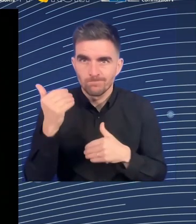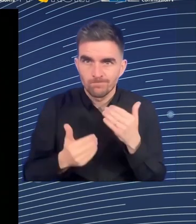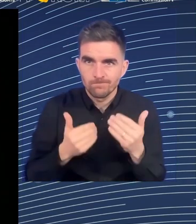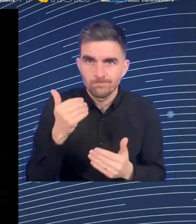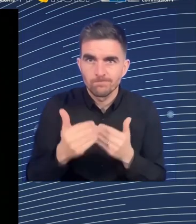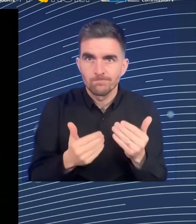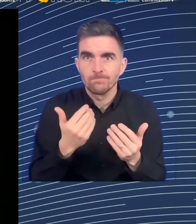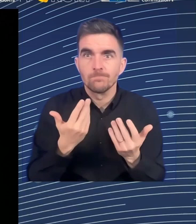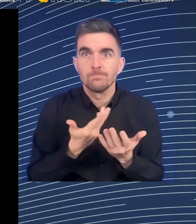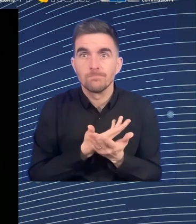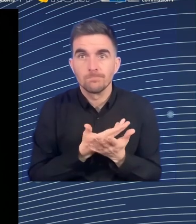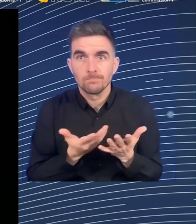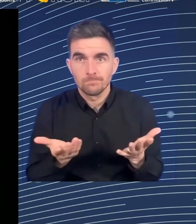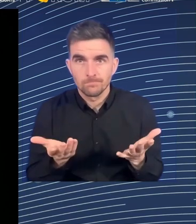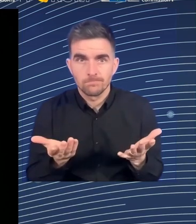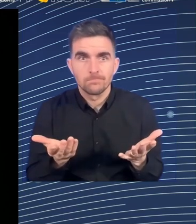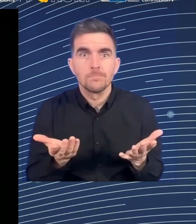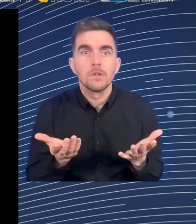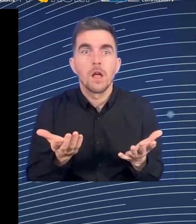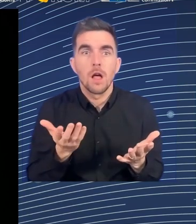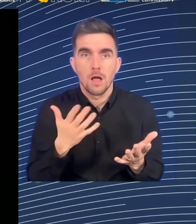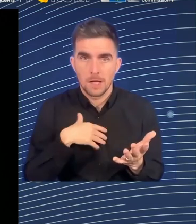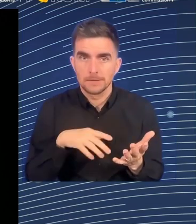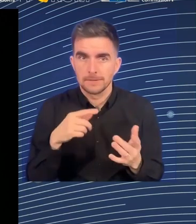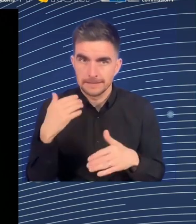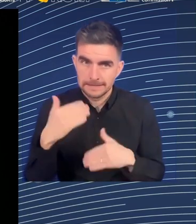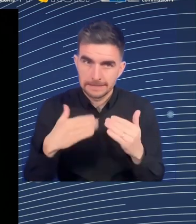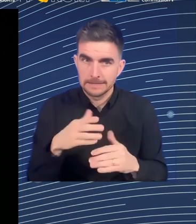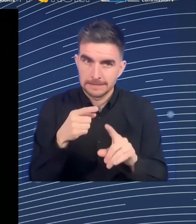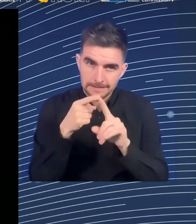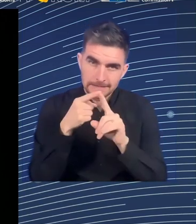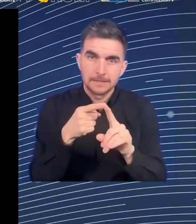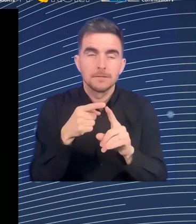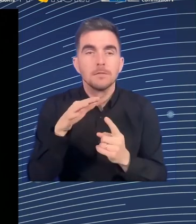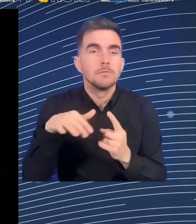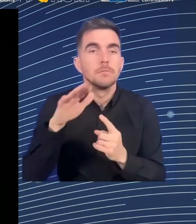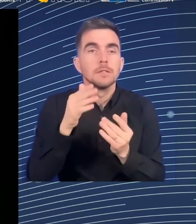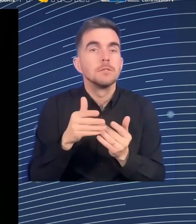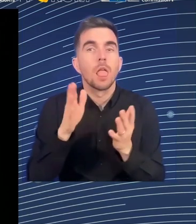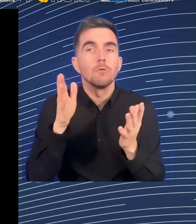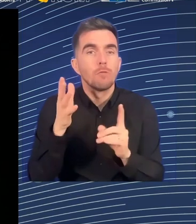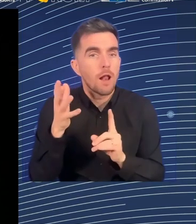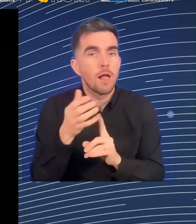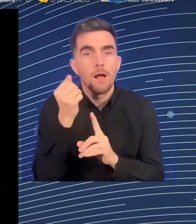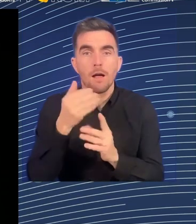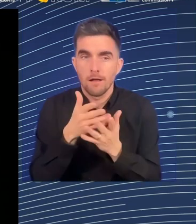Second one would be improvement of skills, definitely in ICT field. And again, I